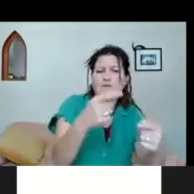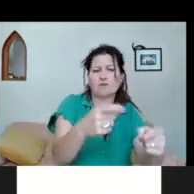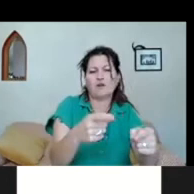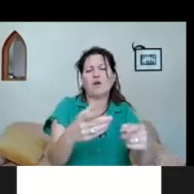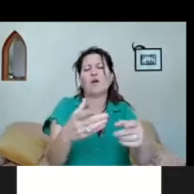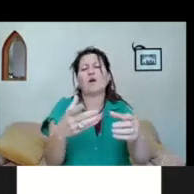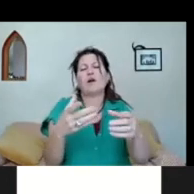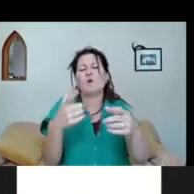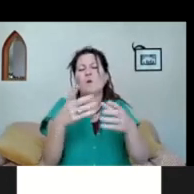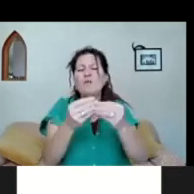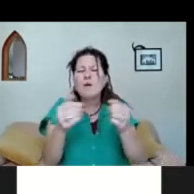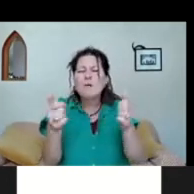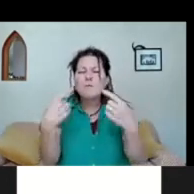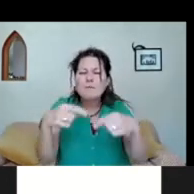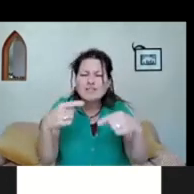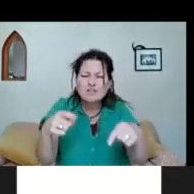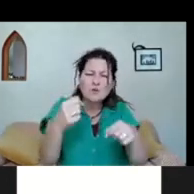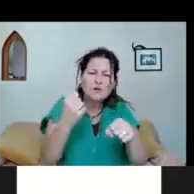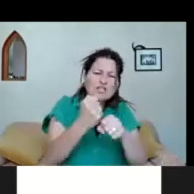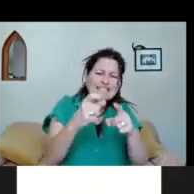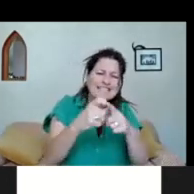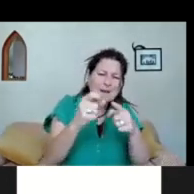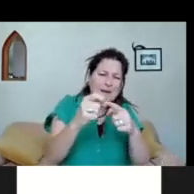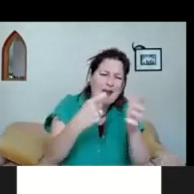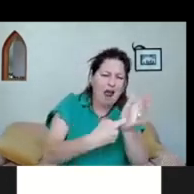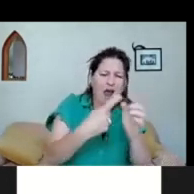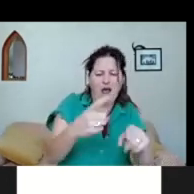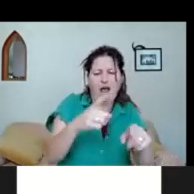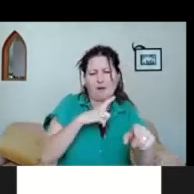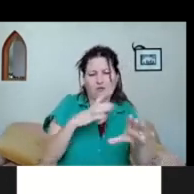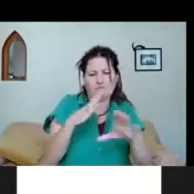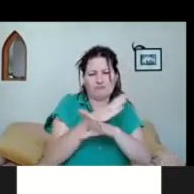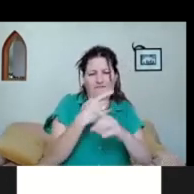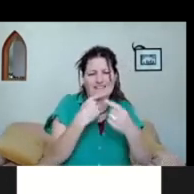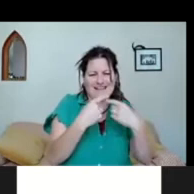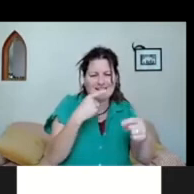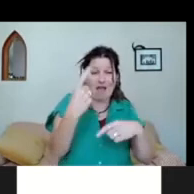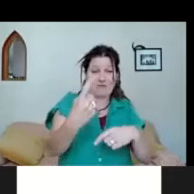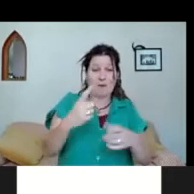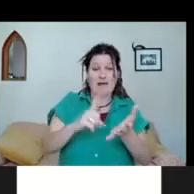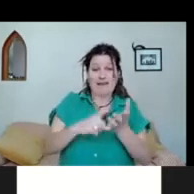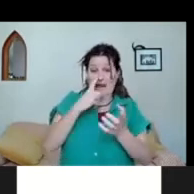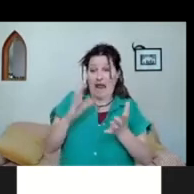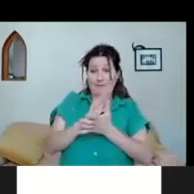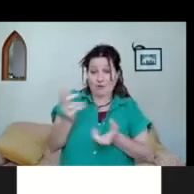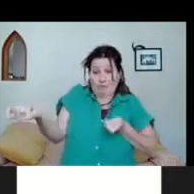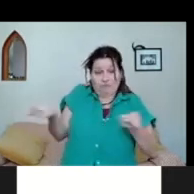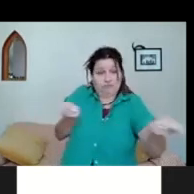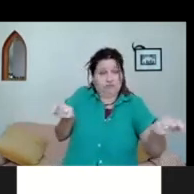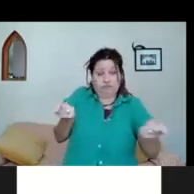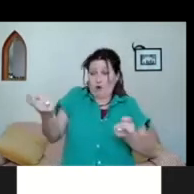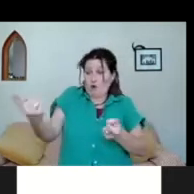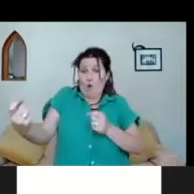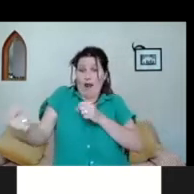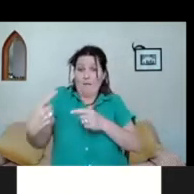to get in touch if she wants to, so we can be the middleman in connecting you.